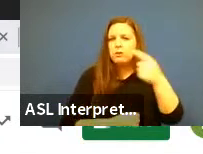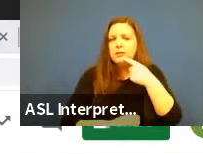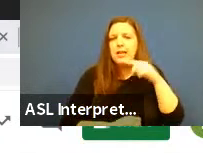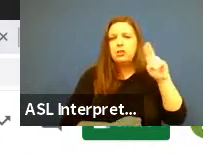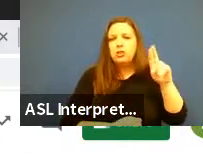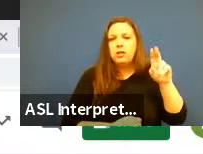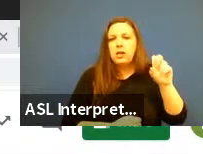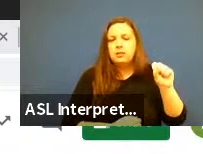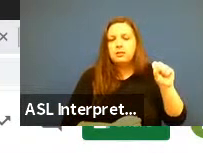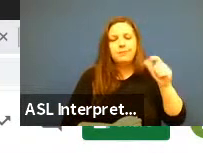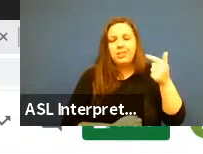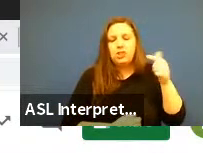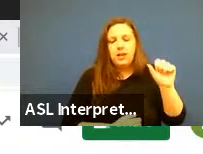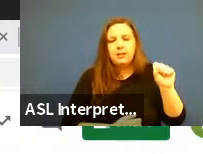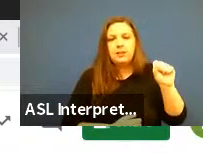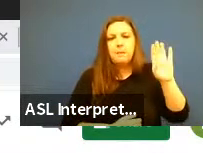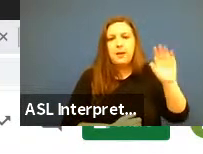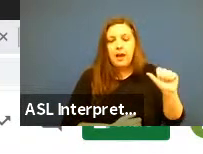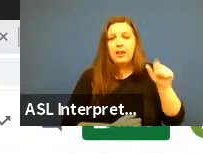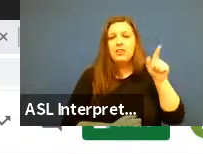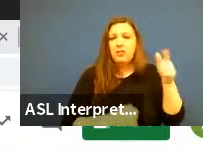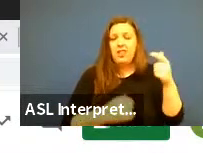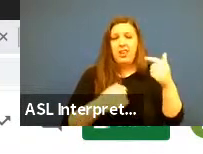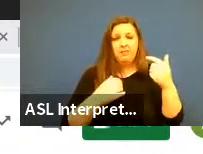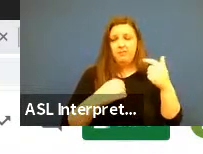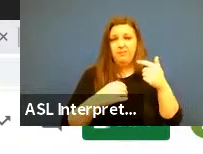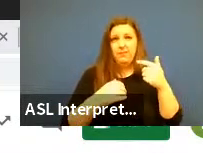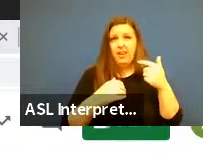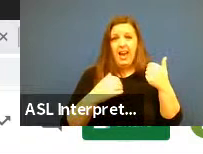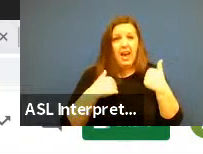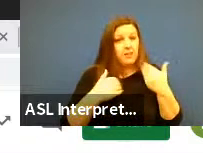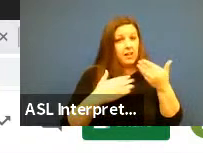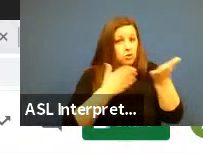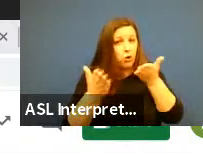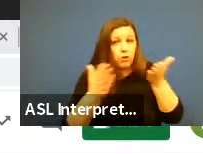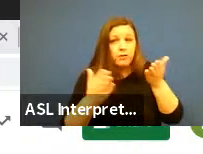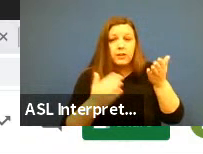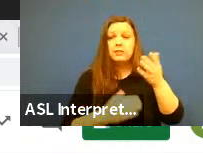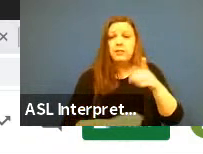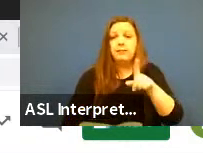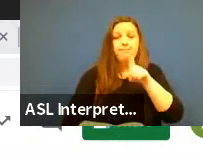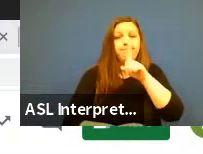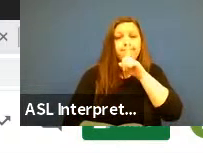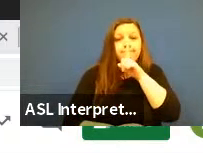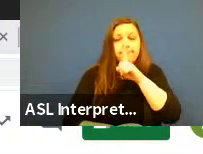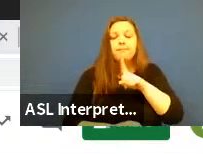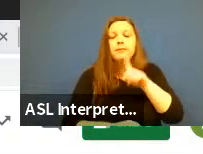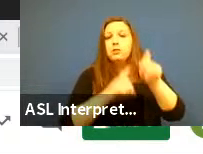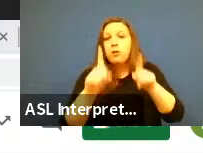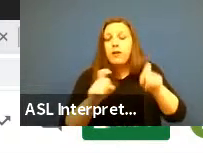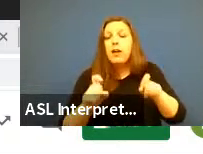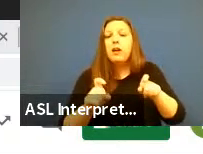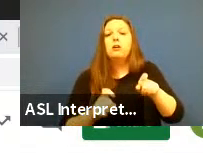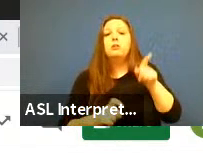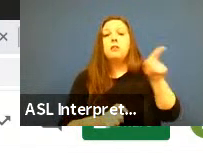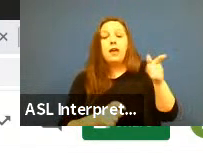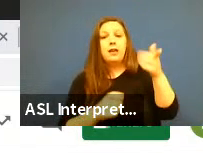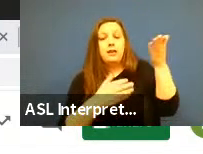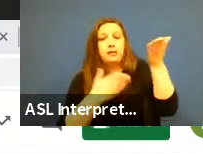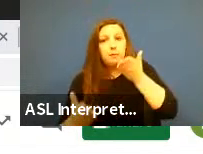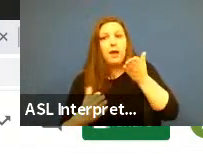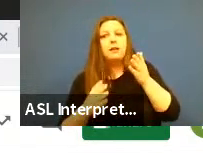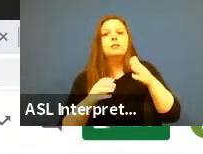service of doing anonymous surveys, or are they expecting the district to come up with the list of people that we want this opinion